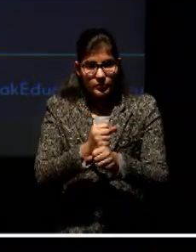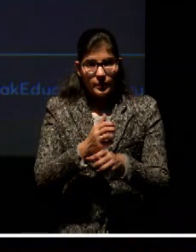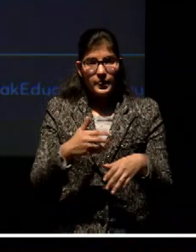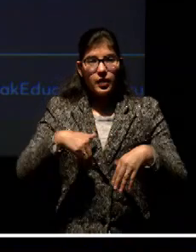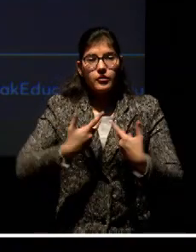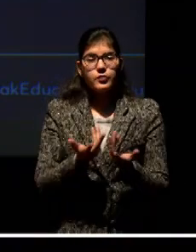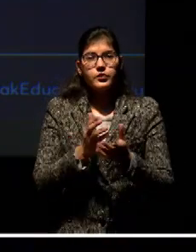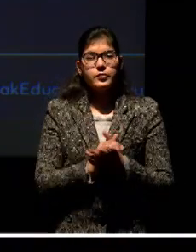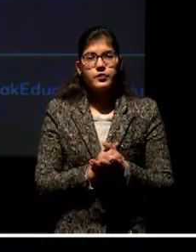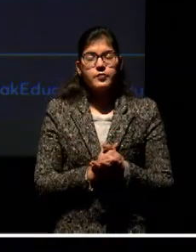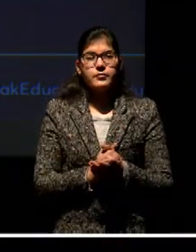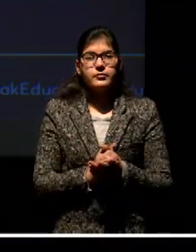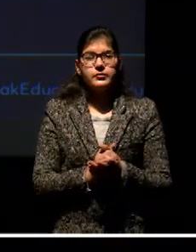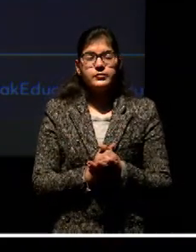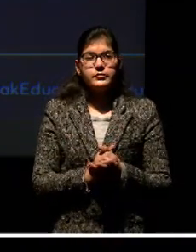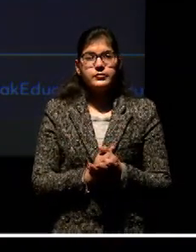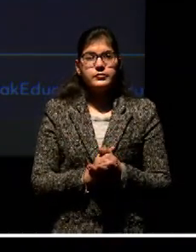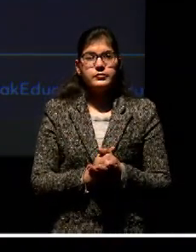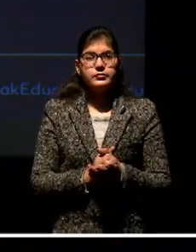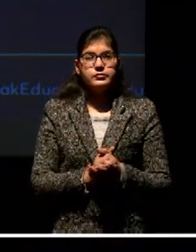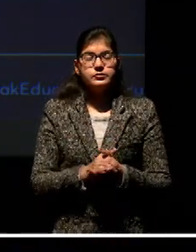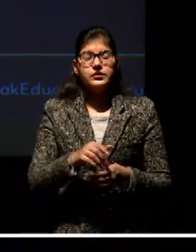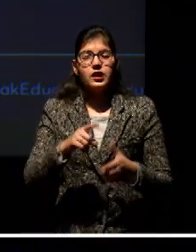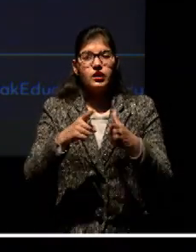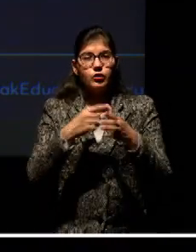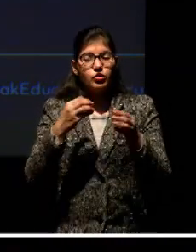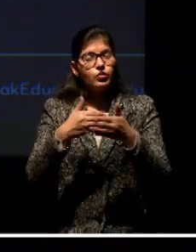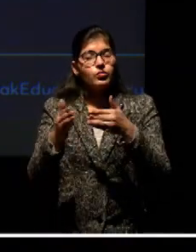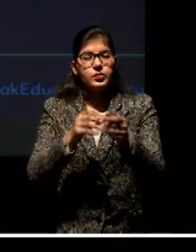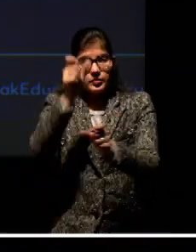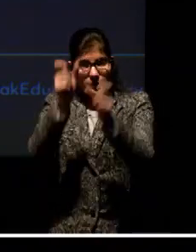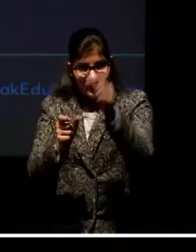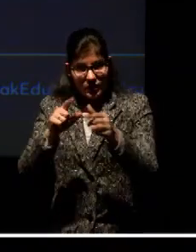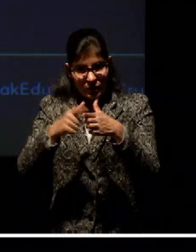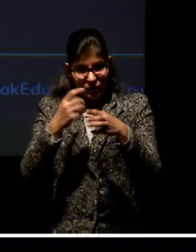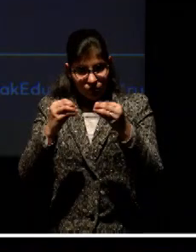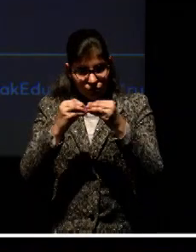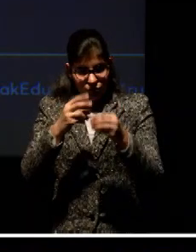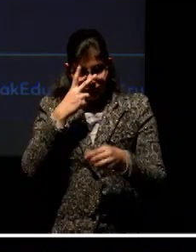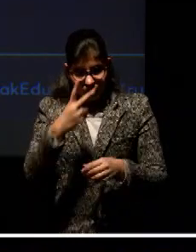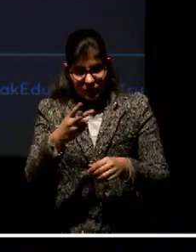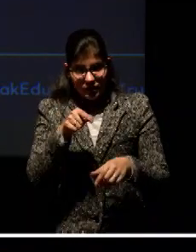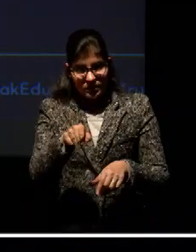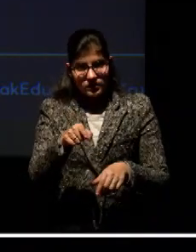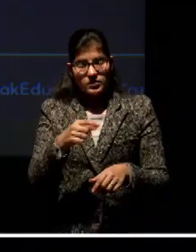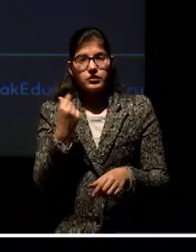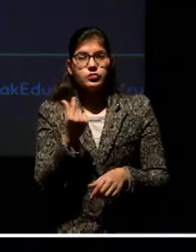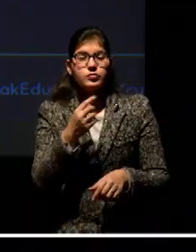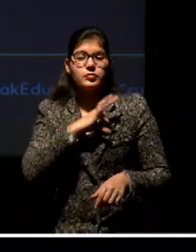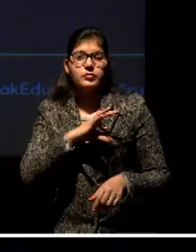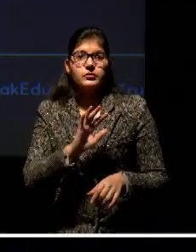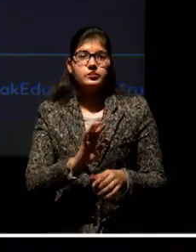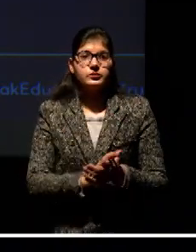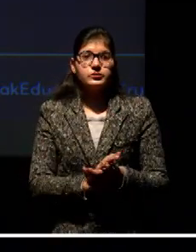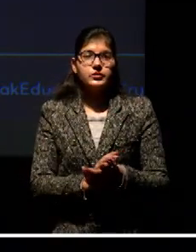youth, including youth who are looking for jobs and are differently abled and therefore are aware of their lack but are not aware of their strength.